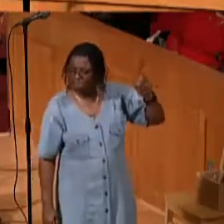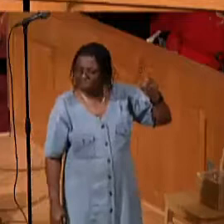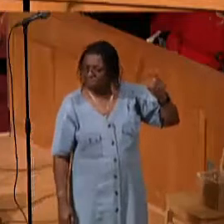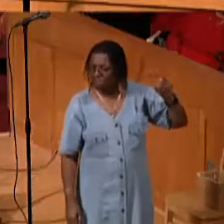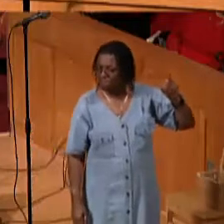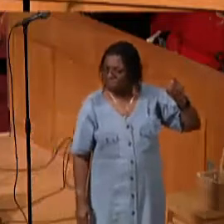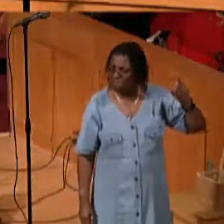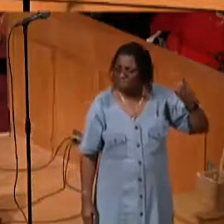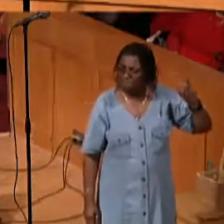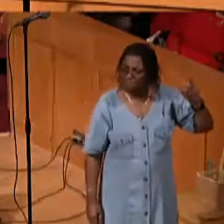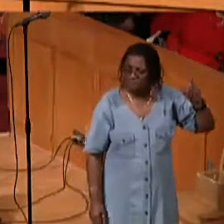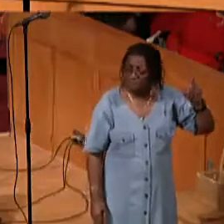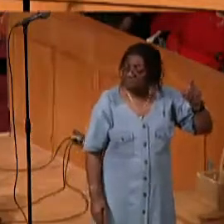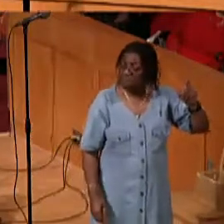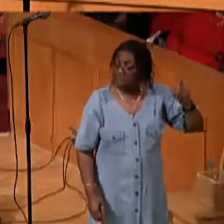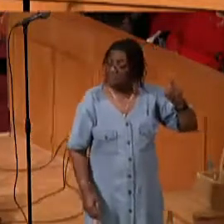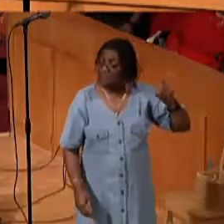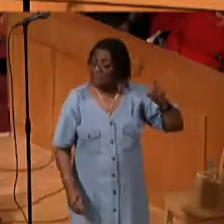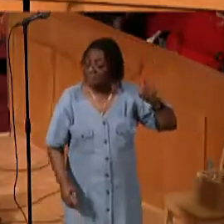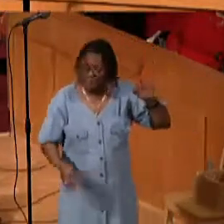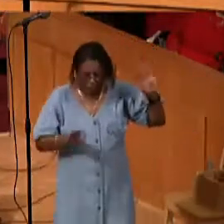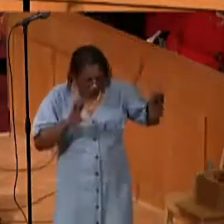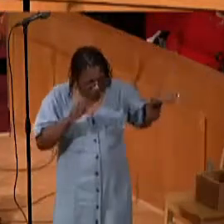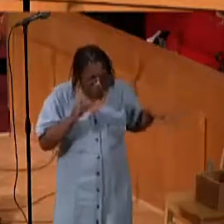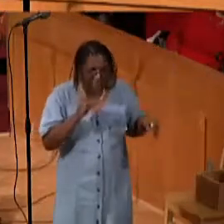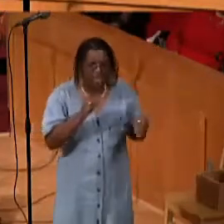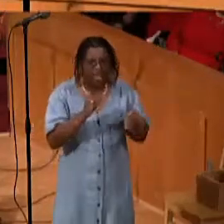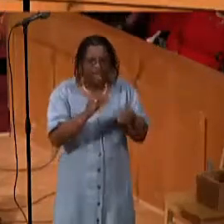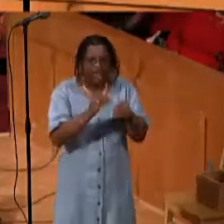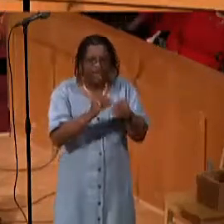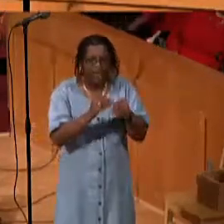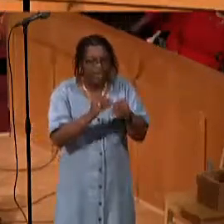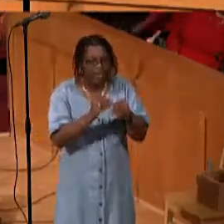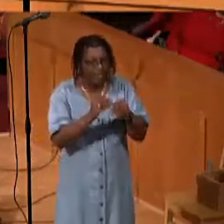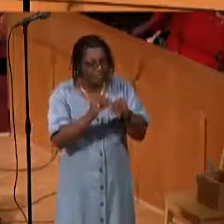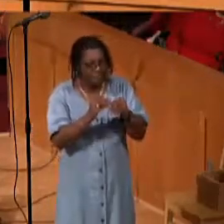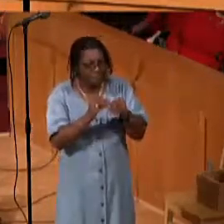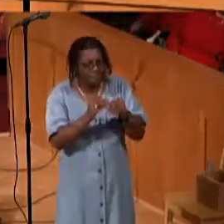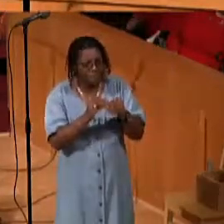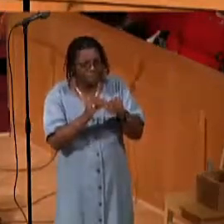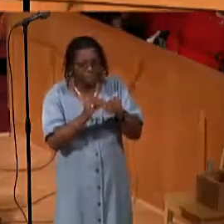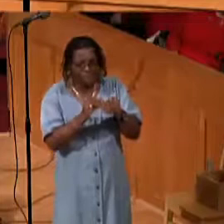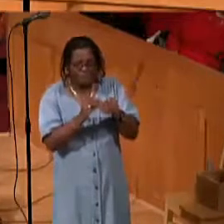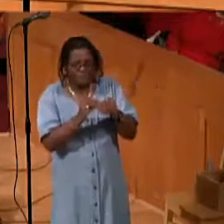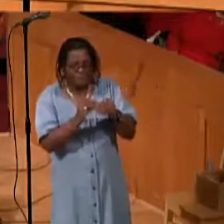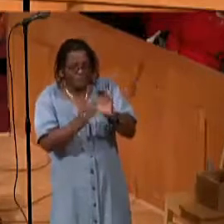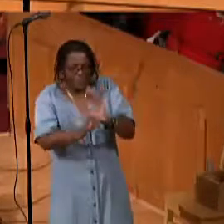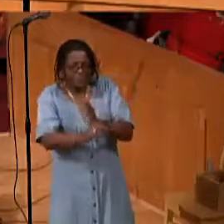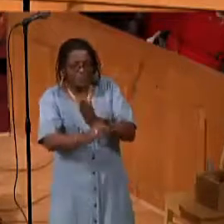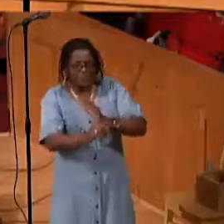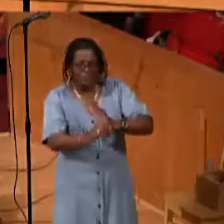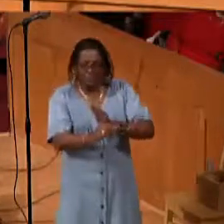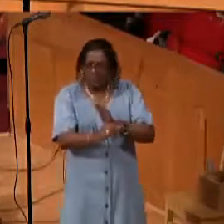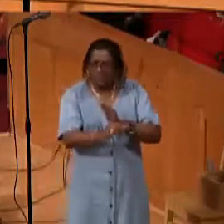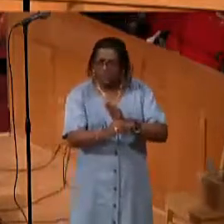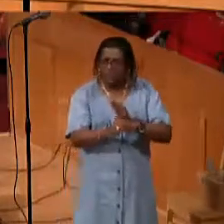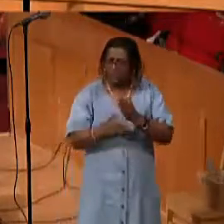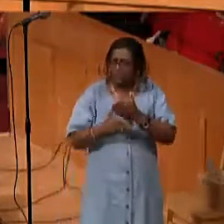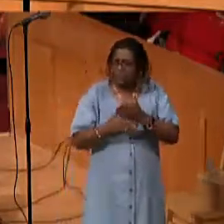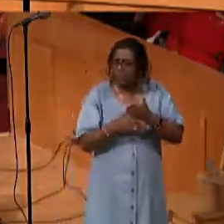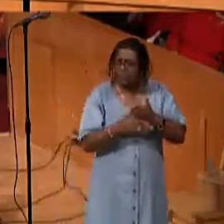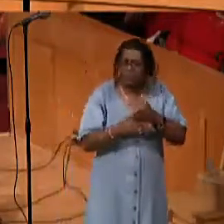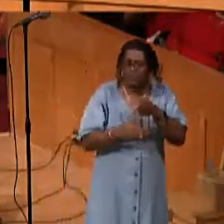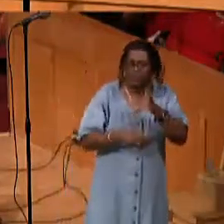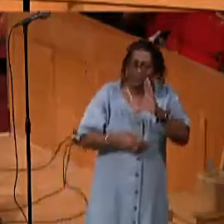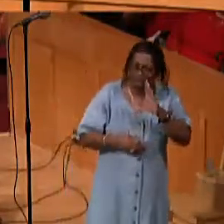She says, amen. Let me just add another chorus to the song. She said, let me just tell you how God is. He's just this way.